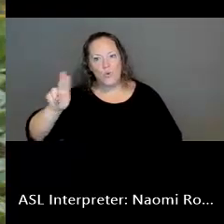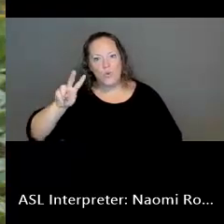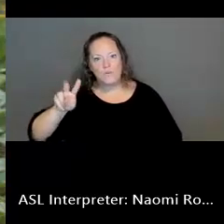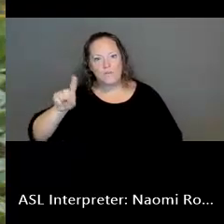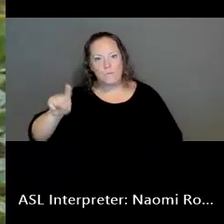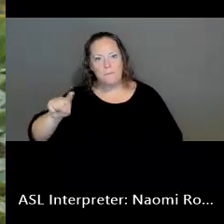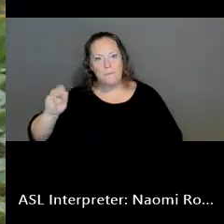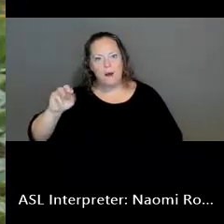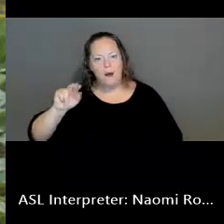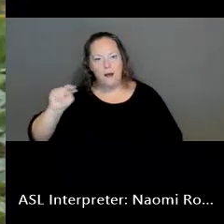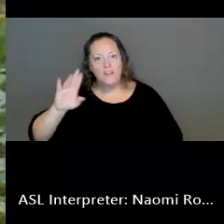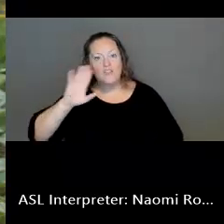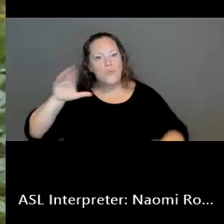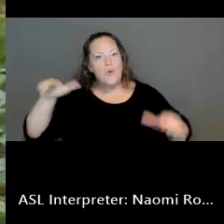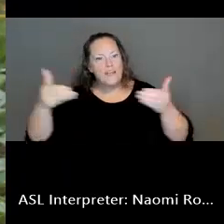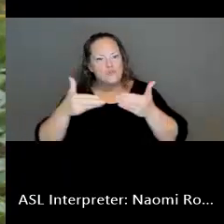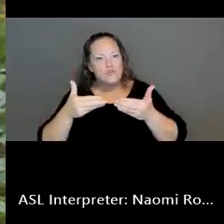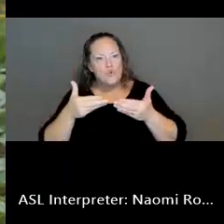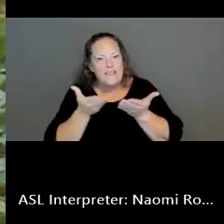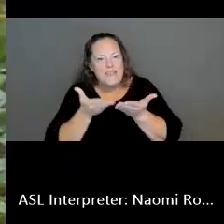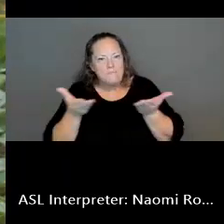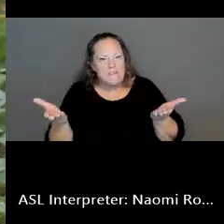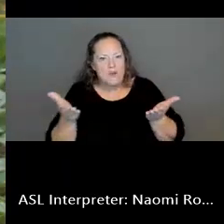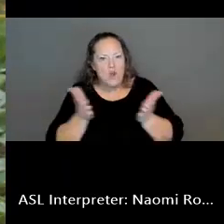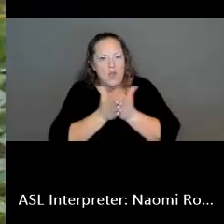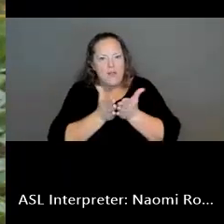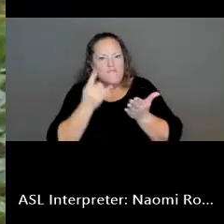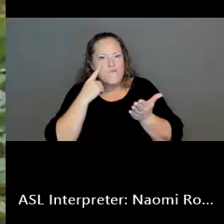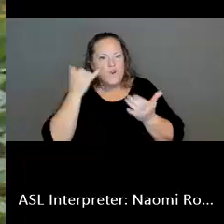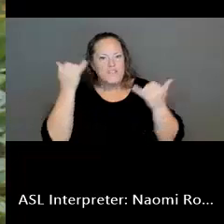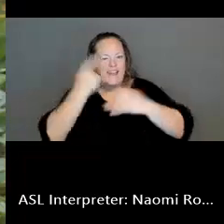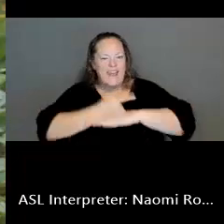introduce the material for today. Diana.